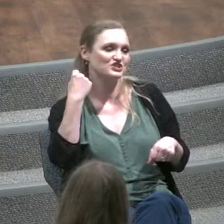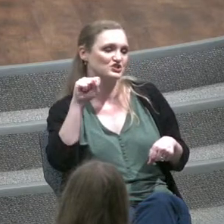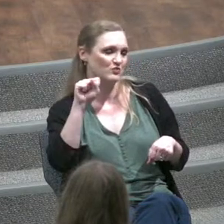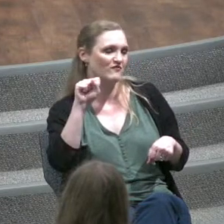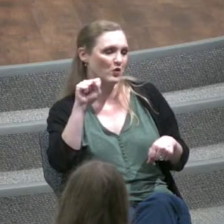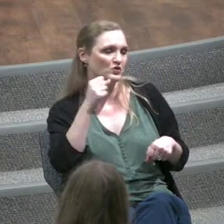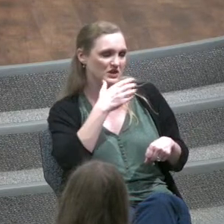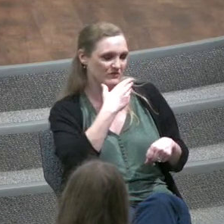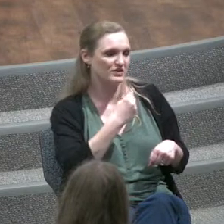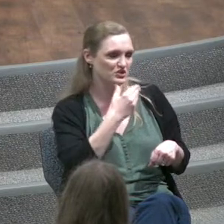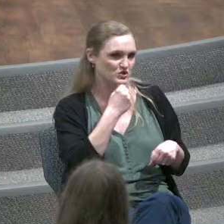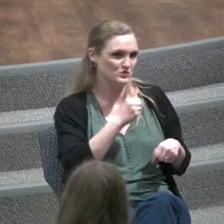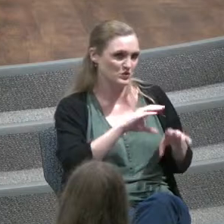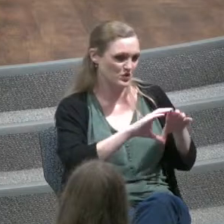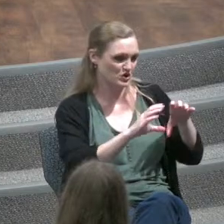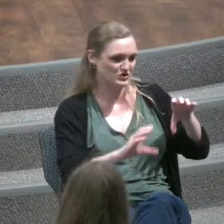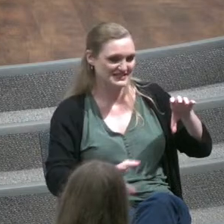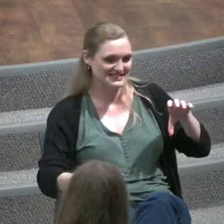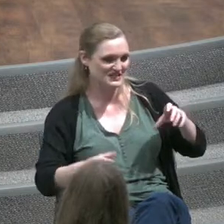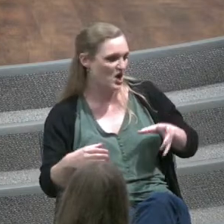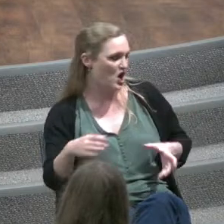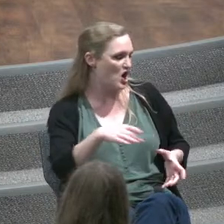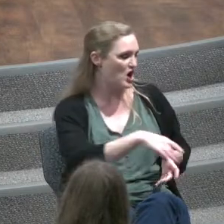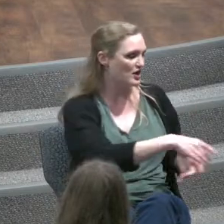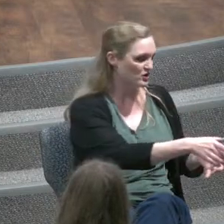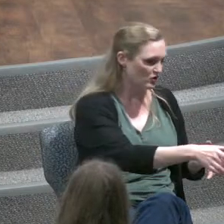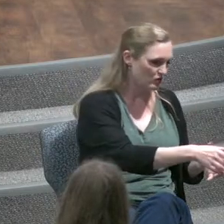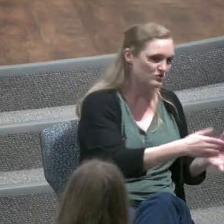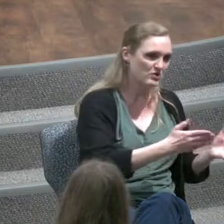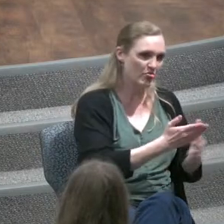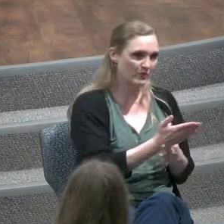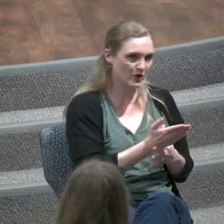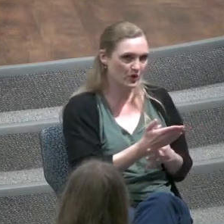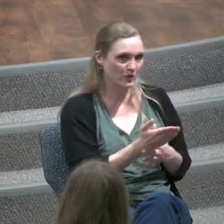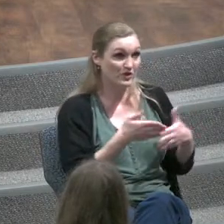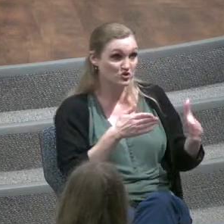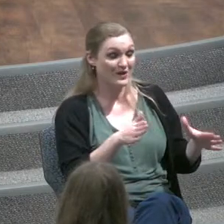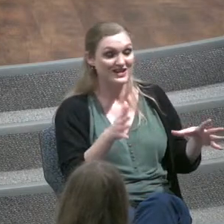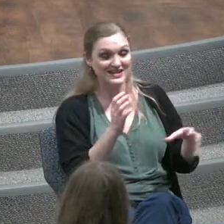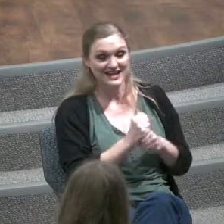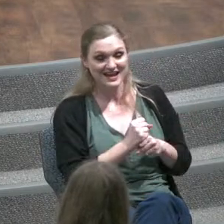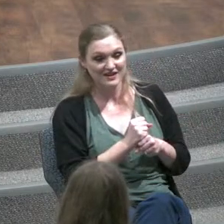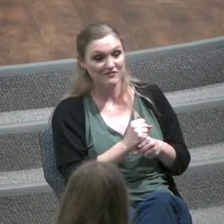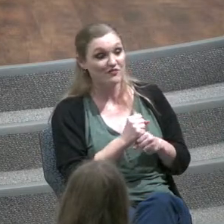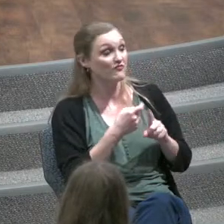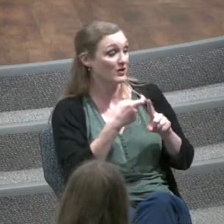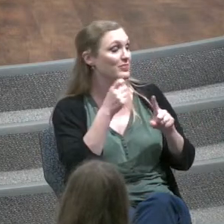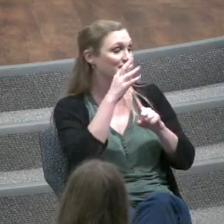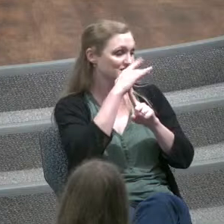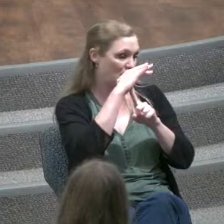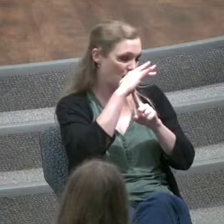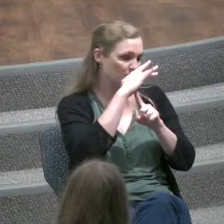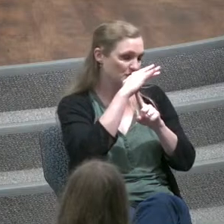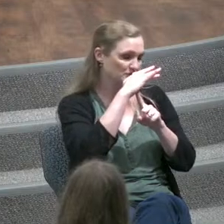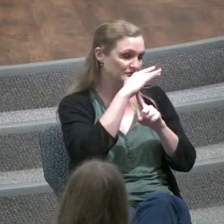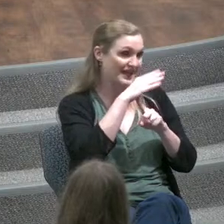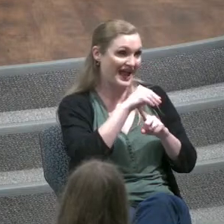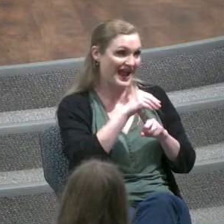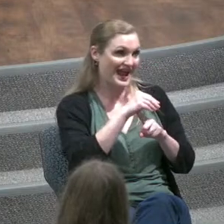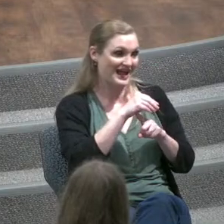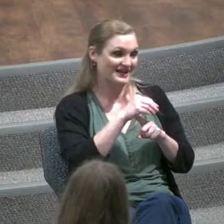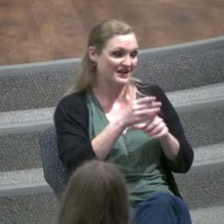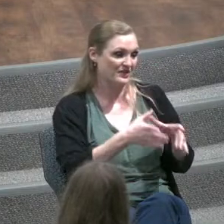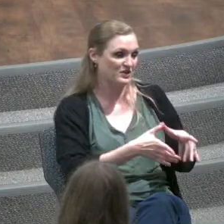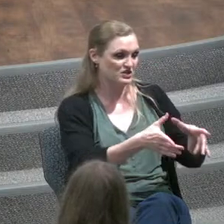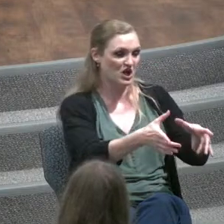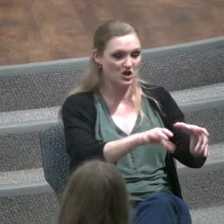there's a system of tunnels that there's a way to access them from the top of Herodium, and then a